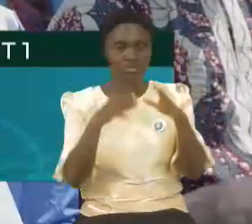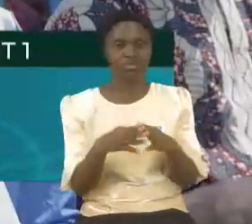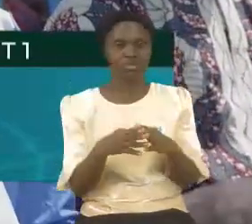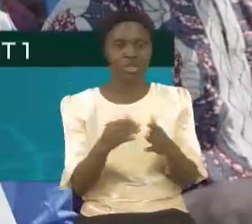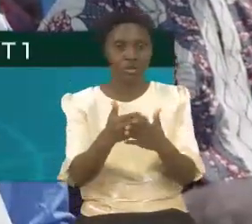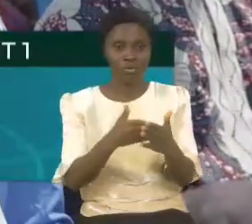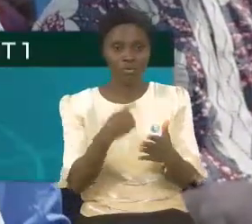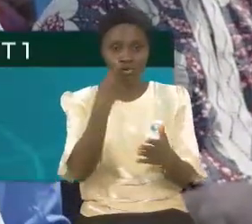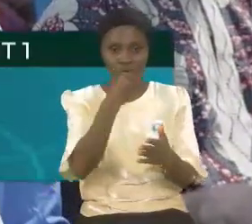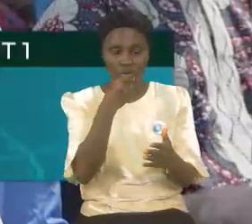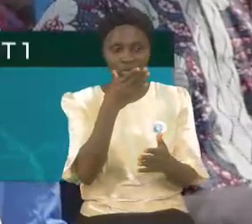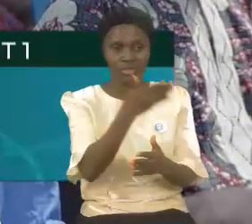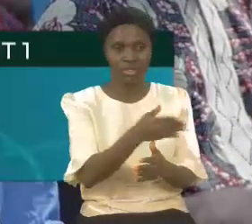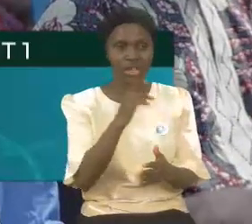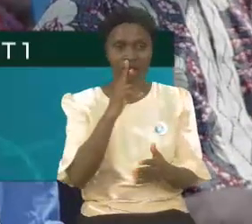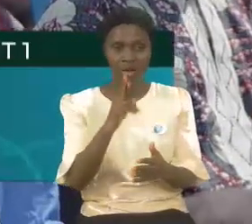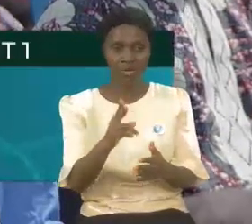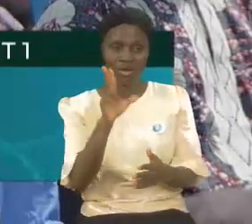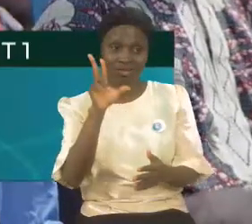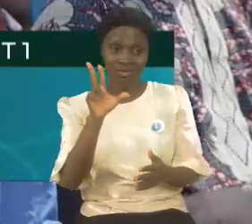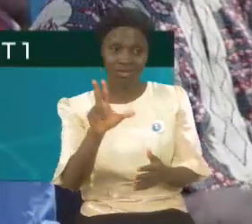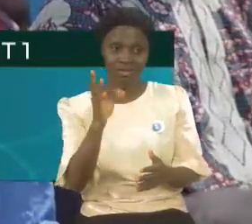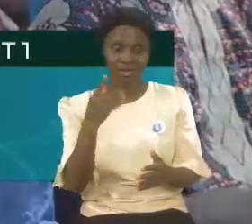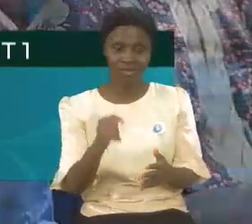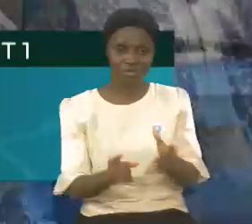whom there were